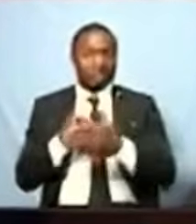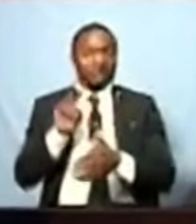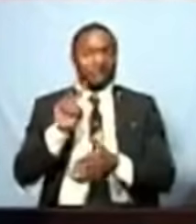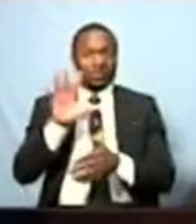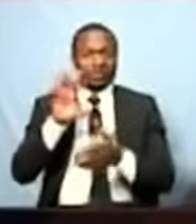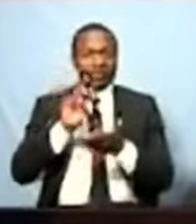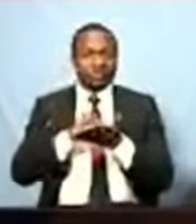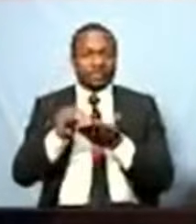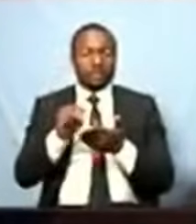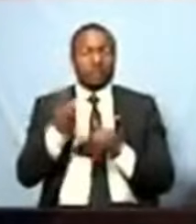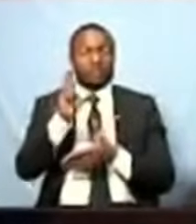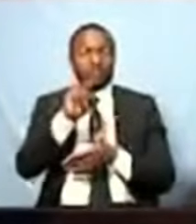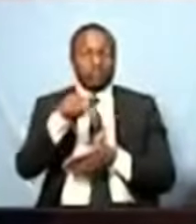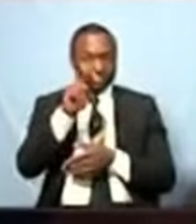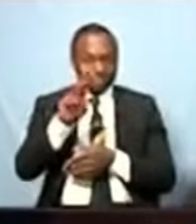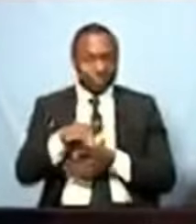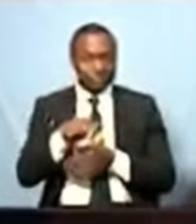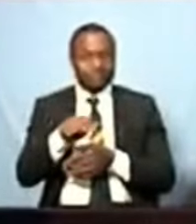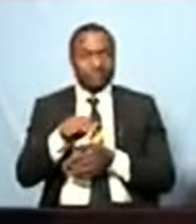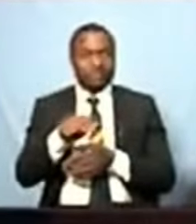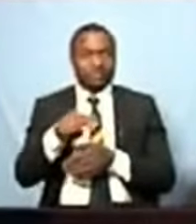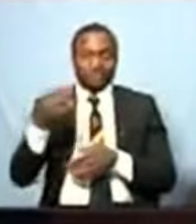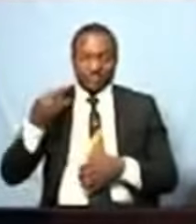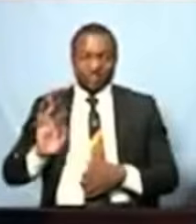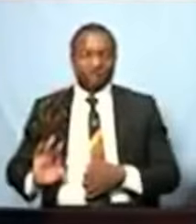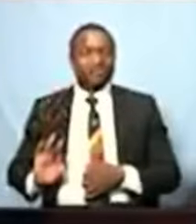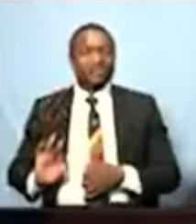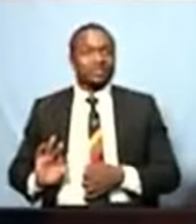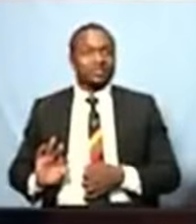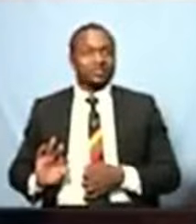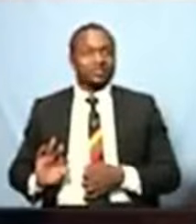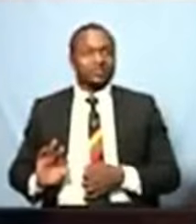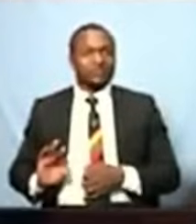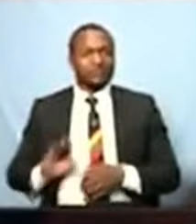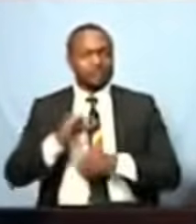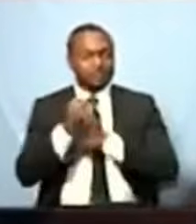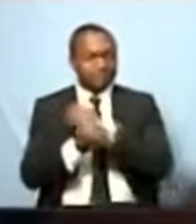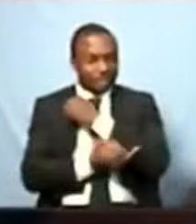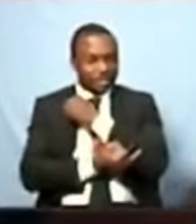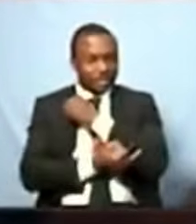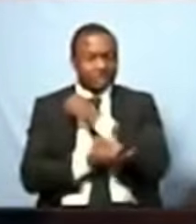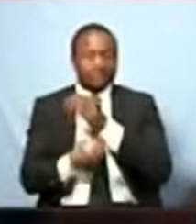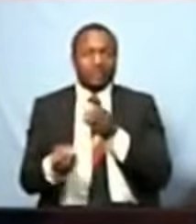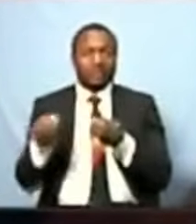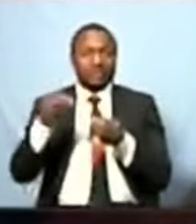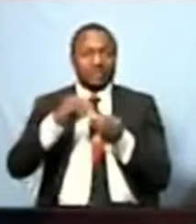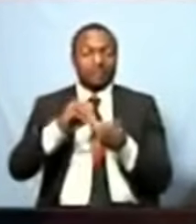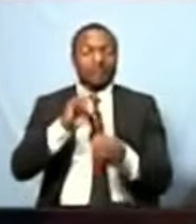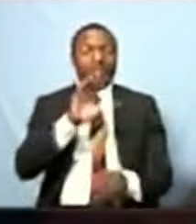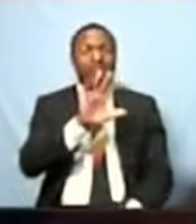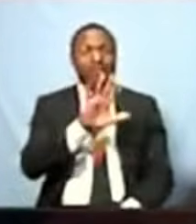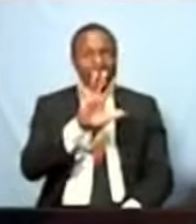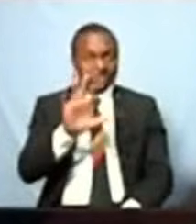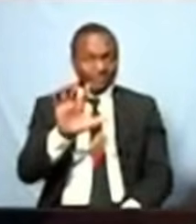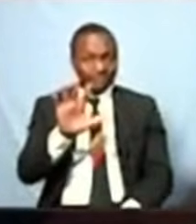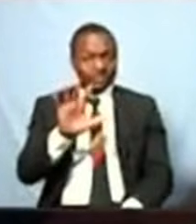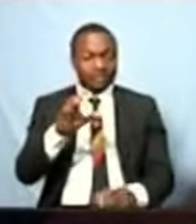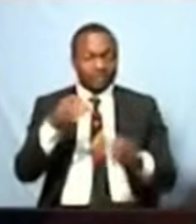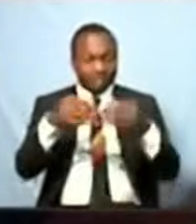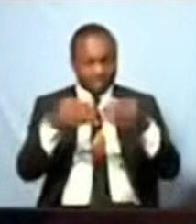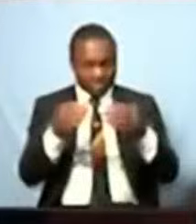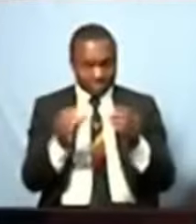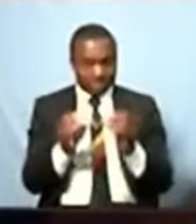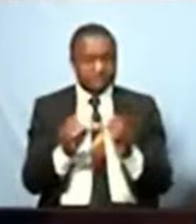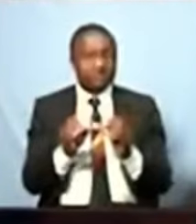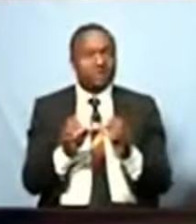million, the gains in introducing the extra 55